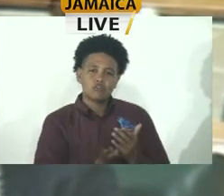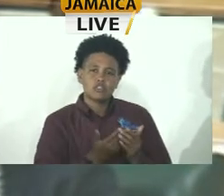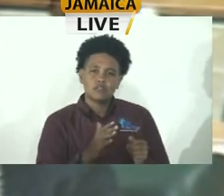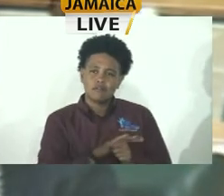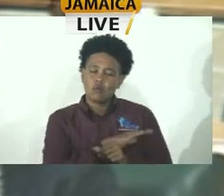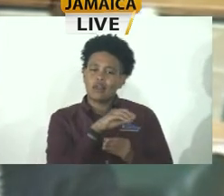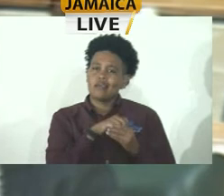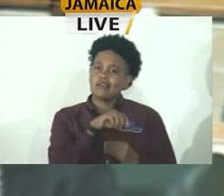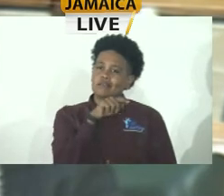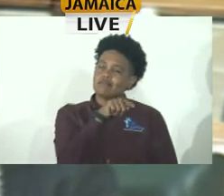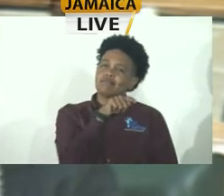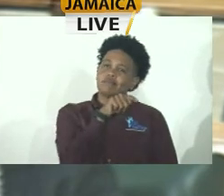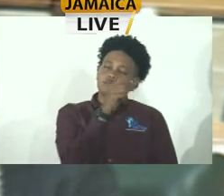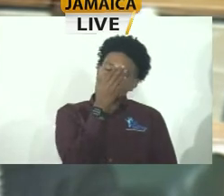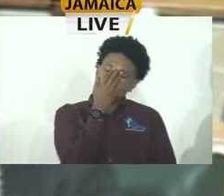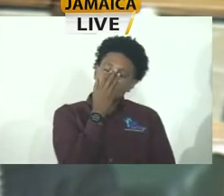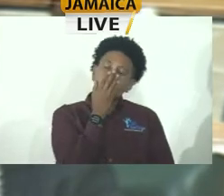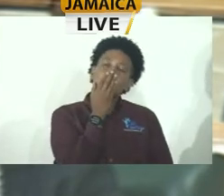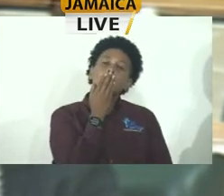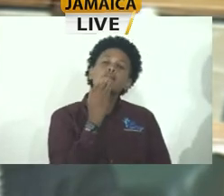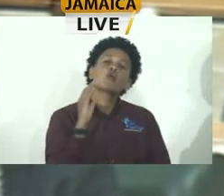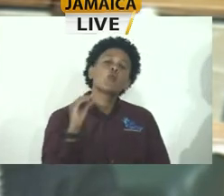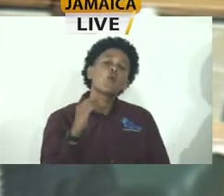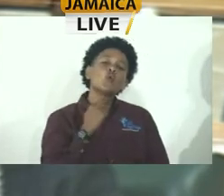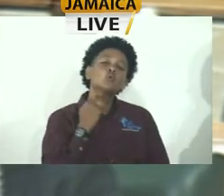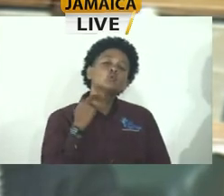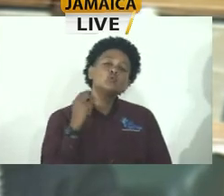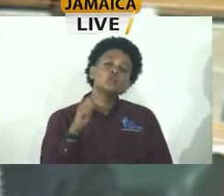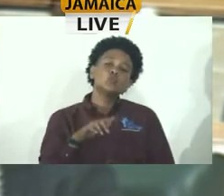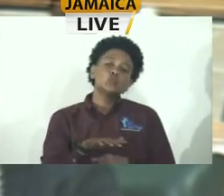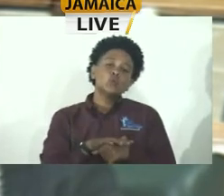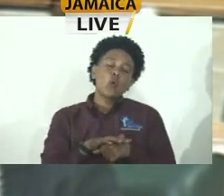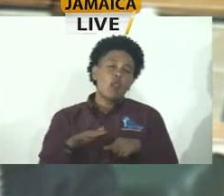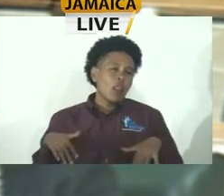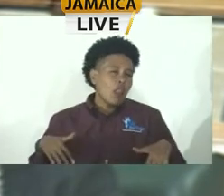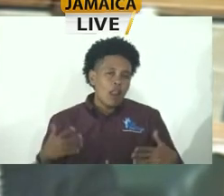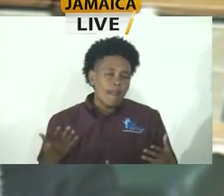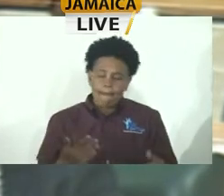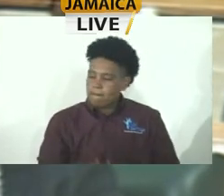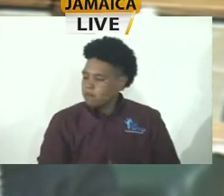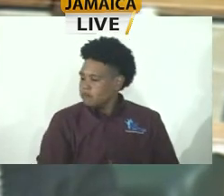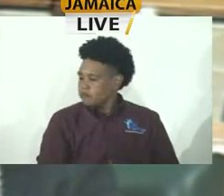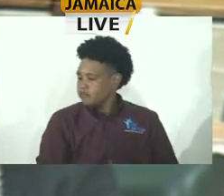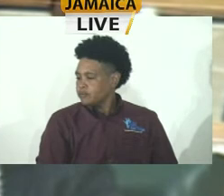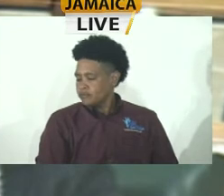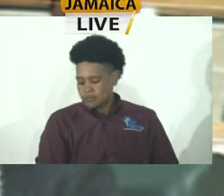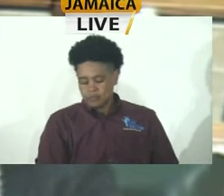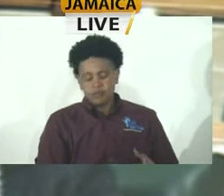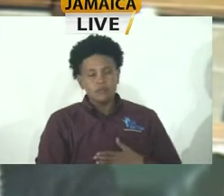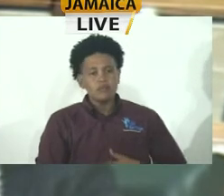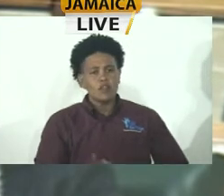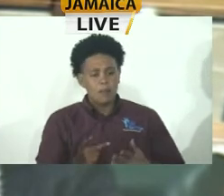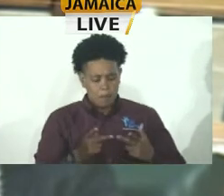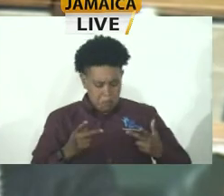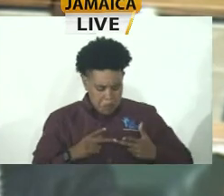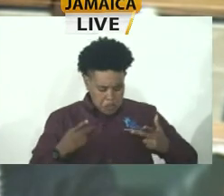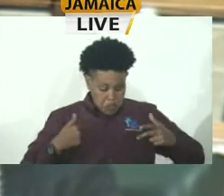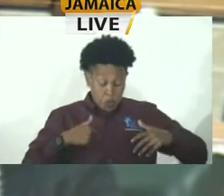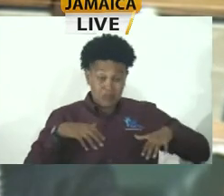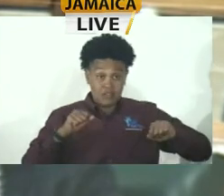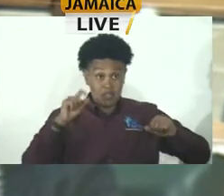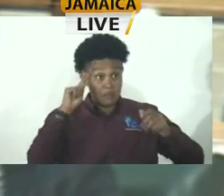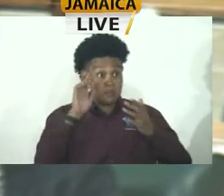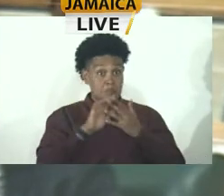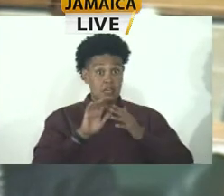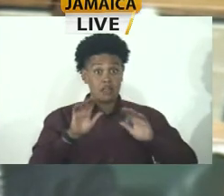the in in the low risk zone the position that we have taken is